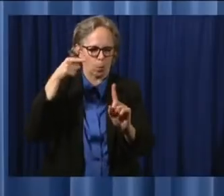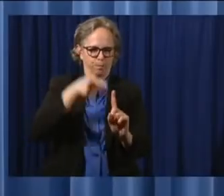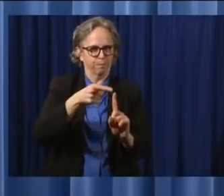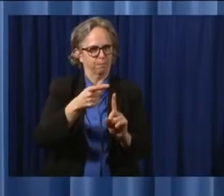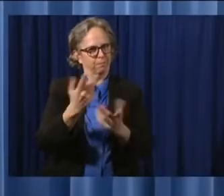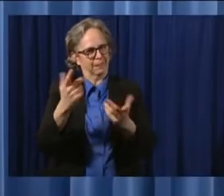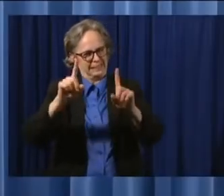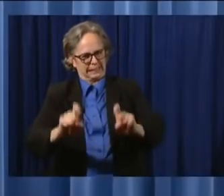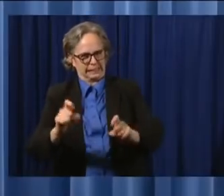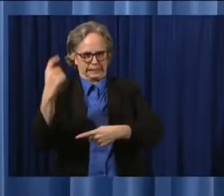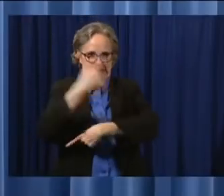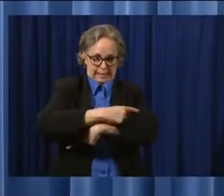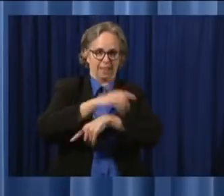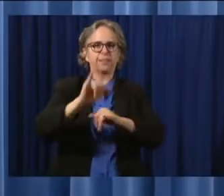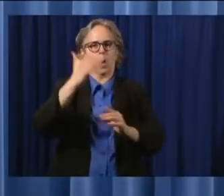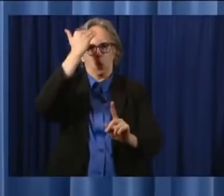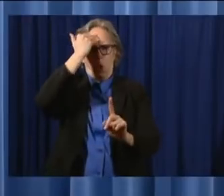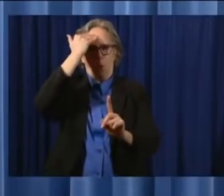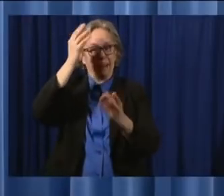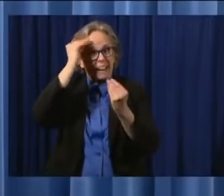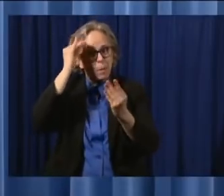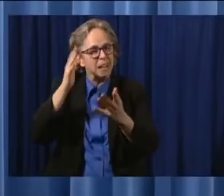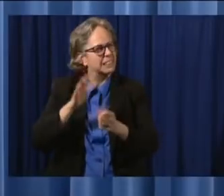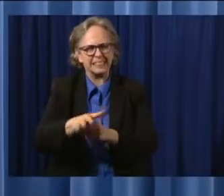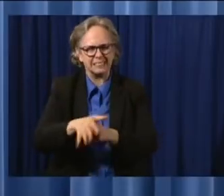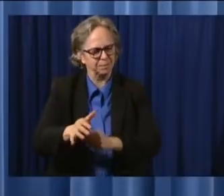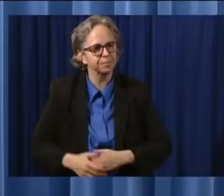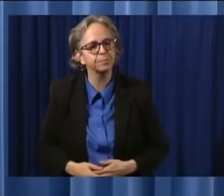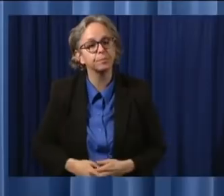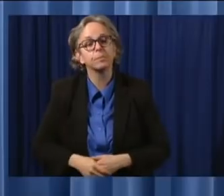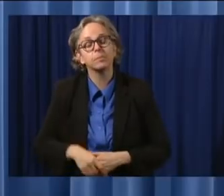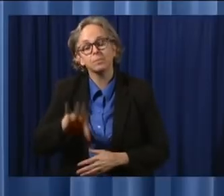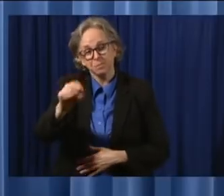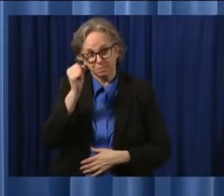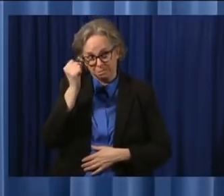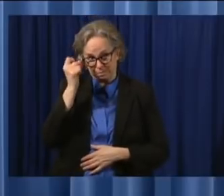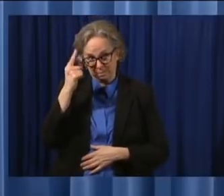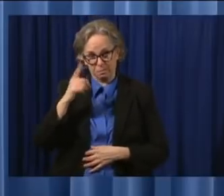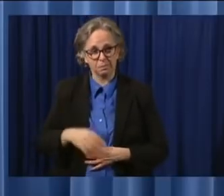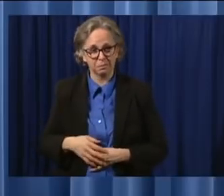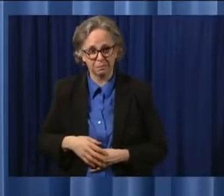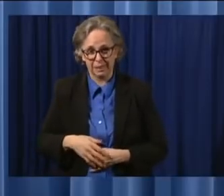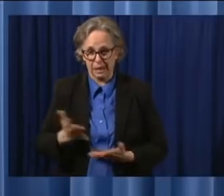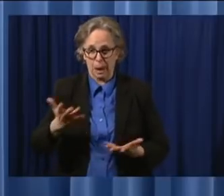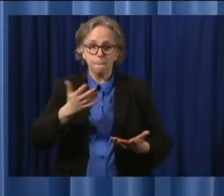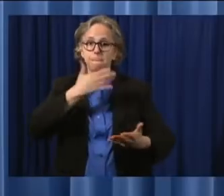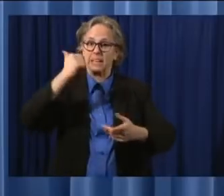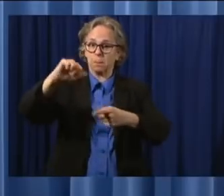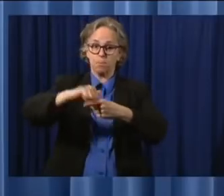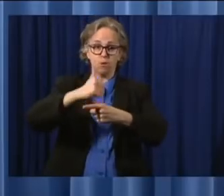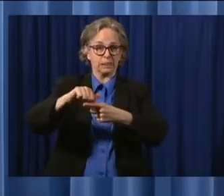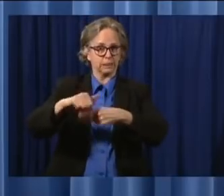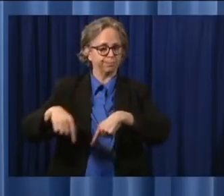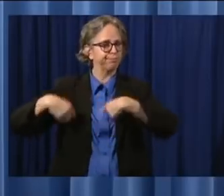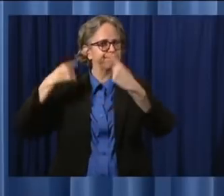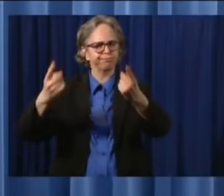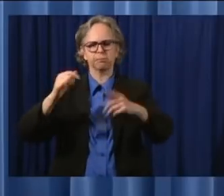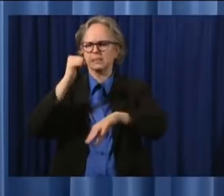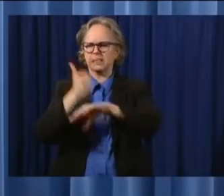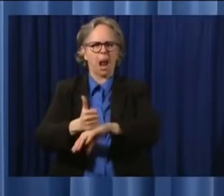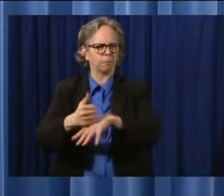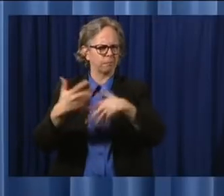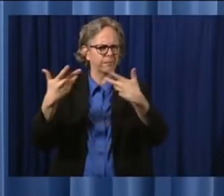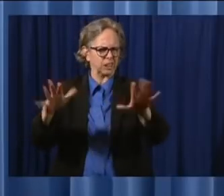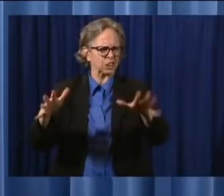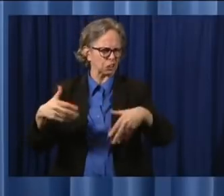time, since we started this, the best practices that we have talked about, where they're determining